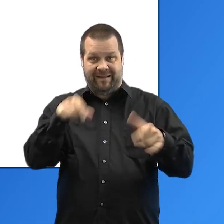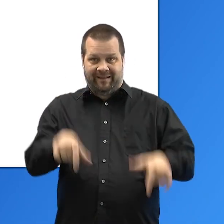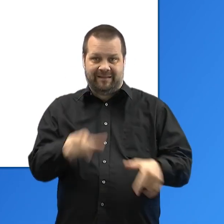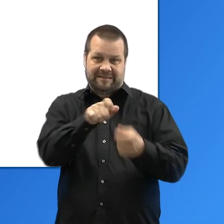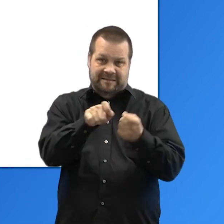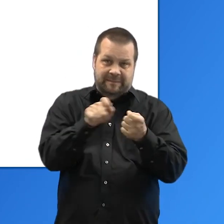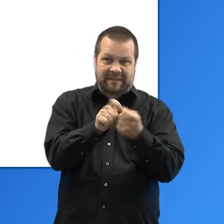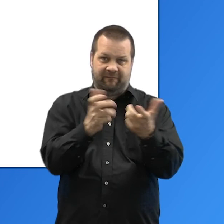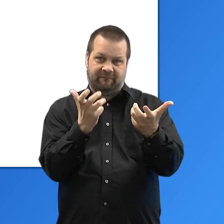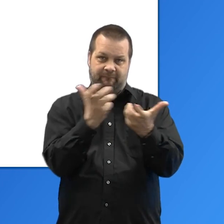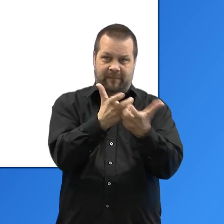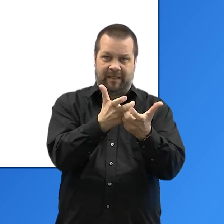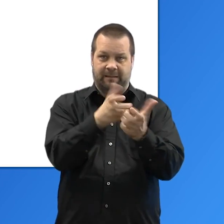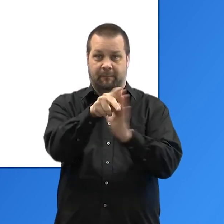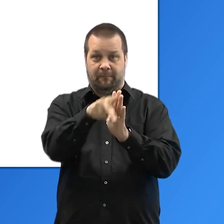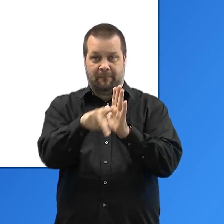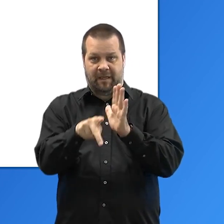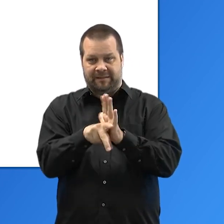of